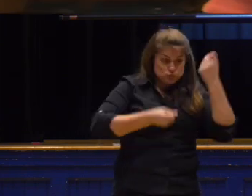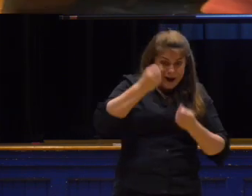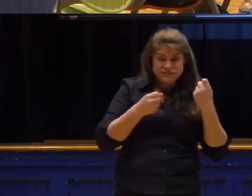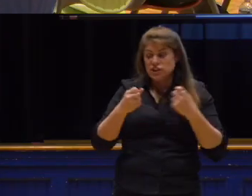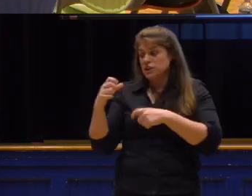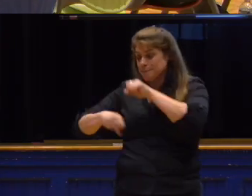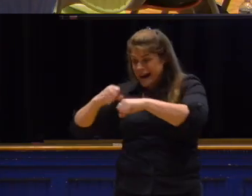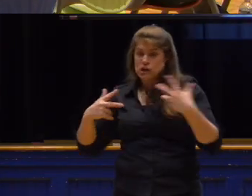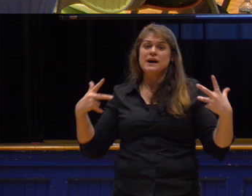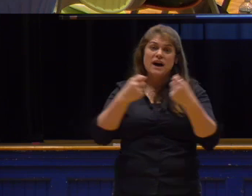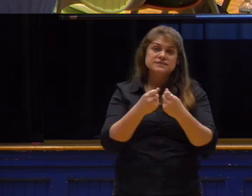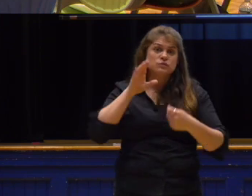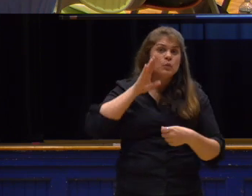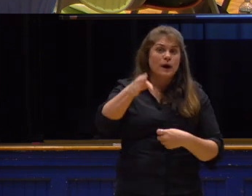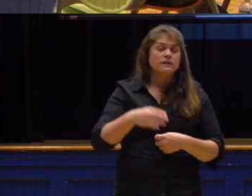Thank you.